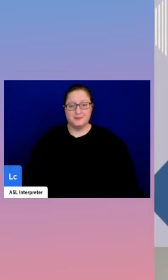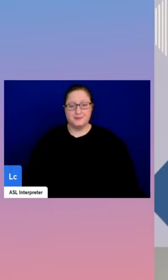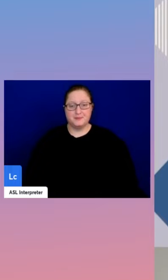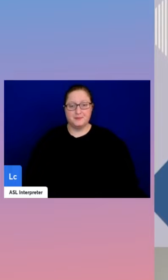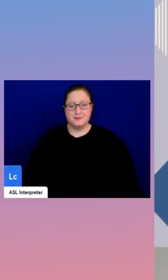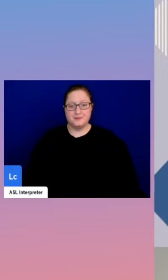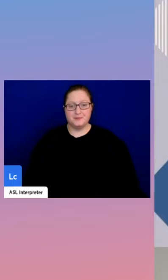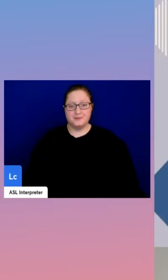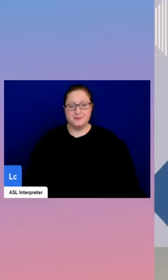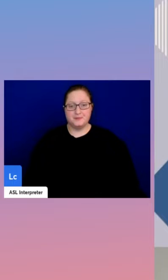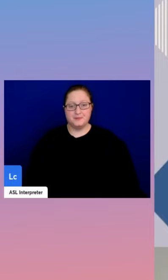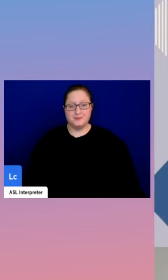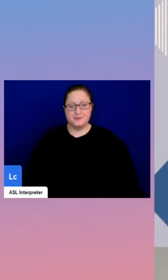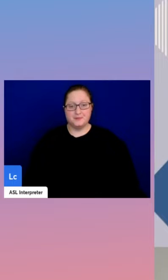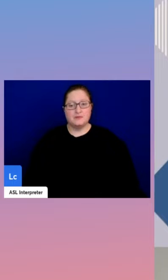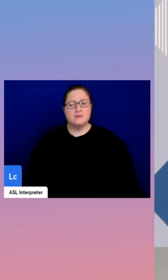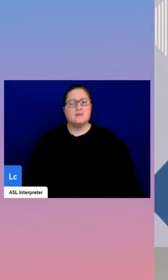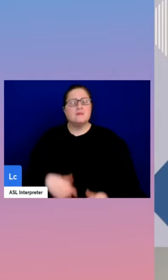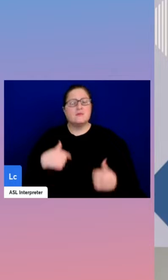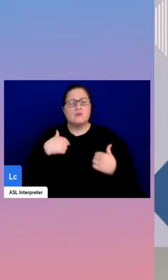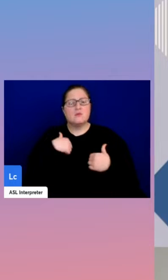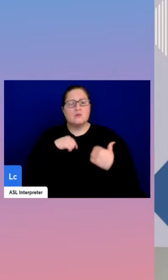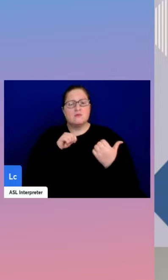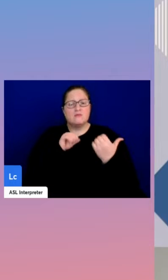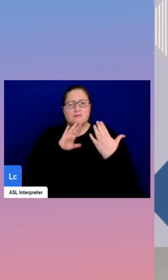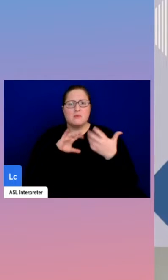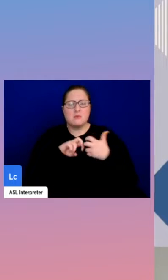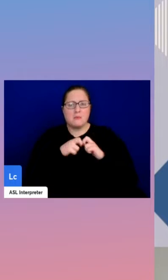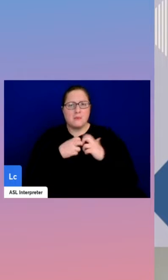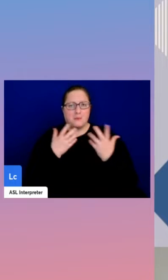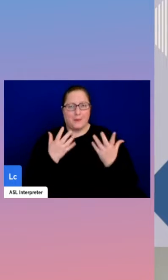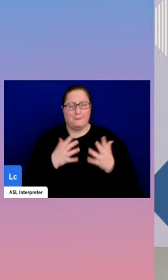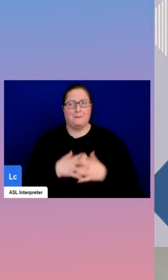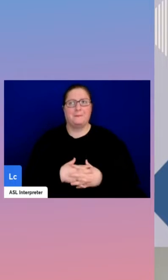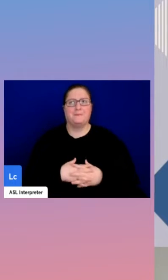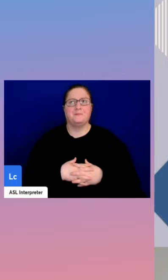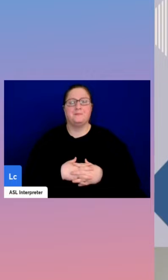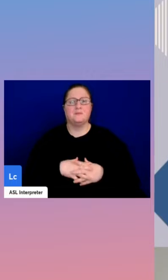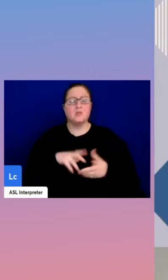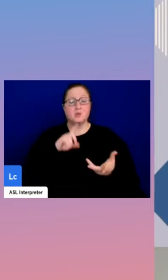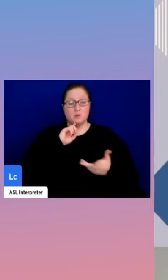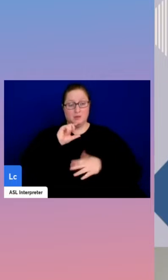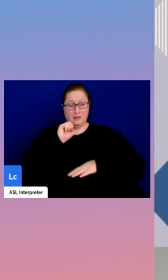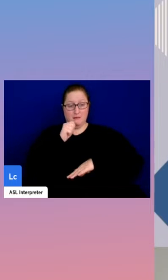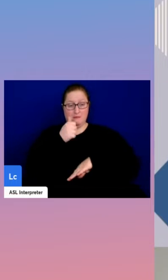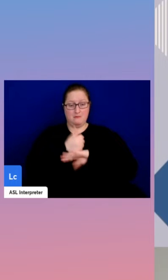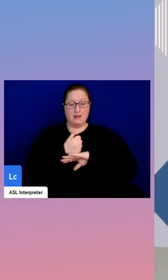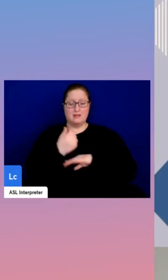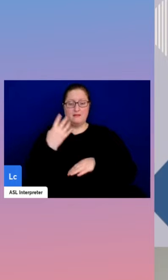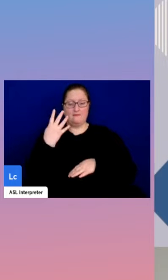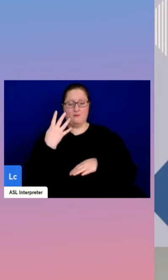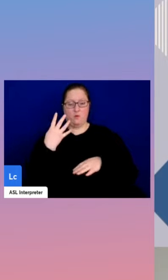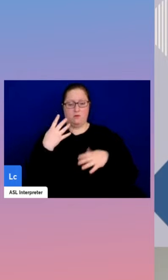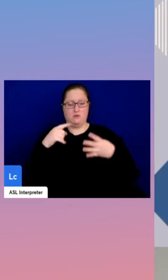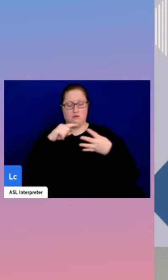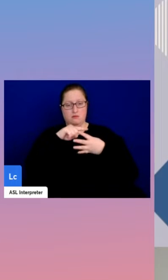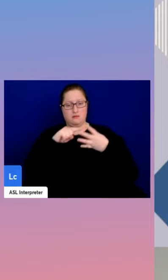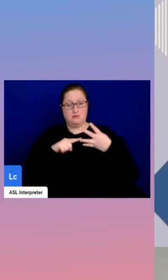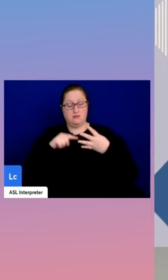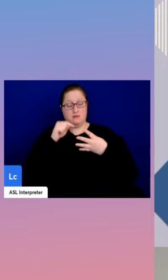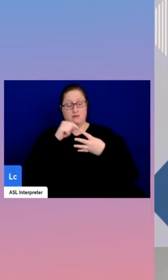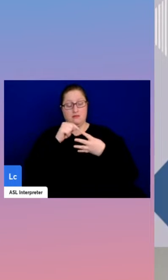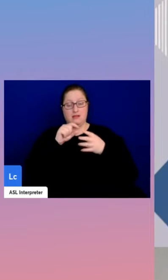So we come across the problem itself, which is based on 4 key areas: